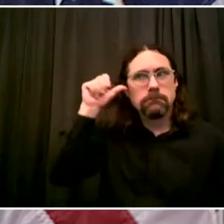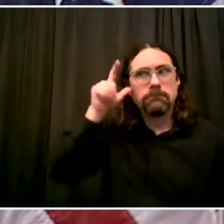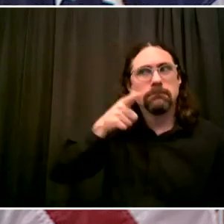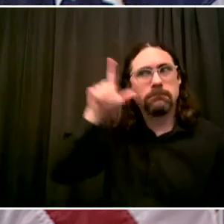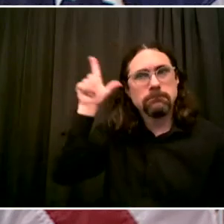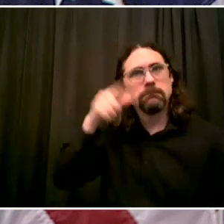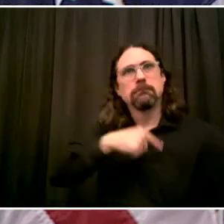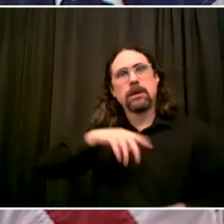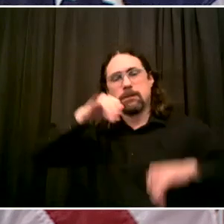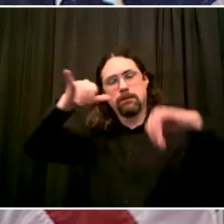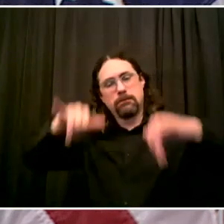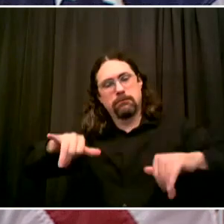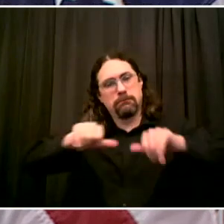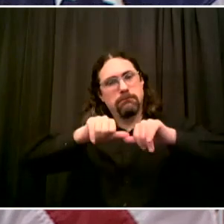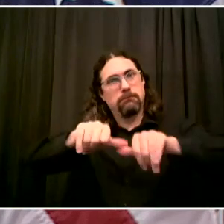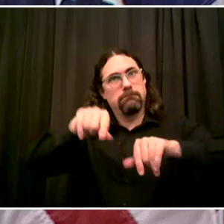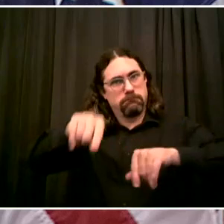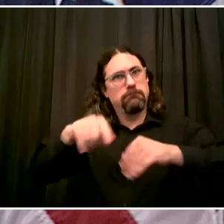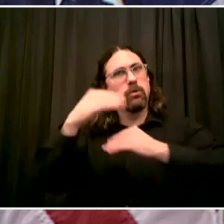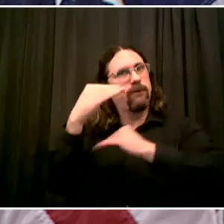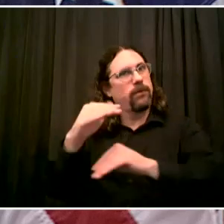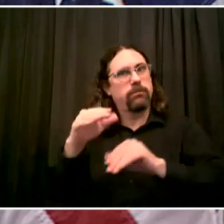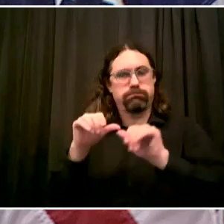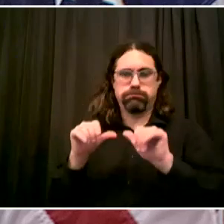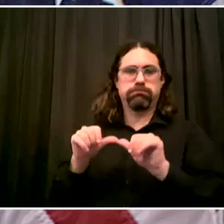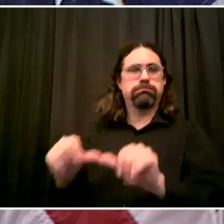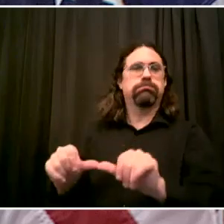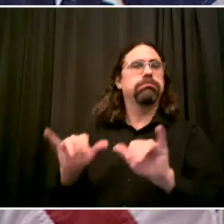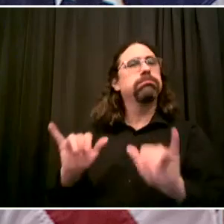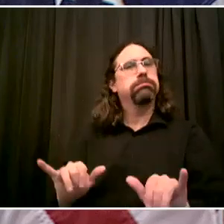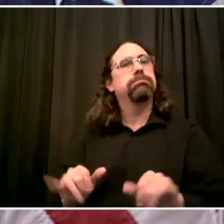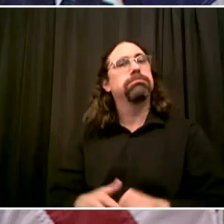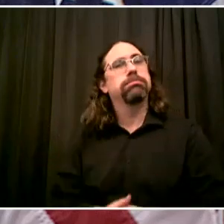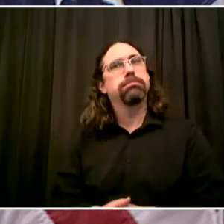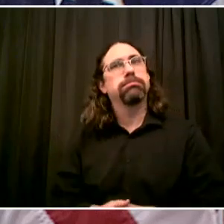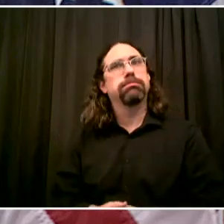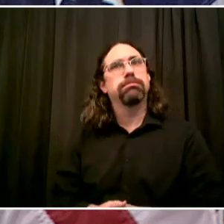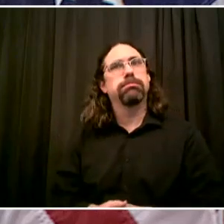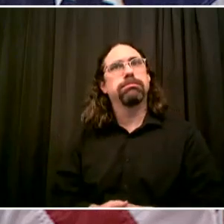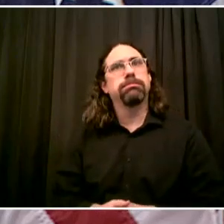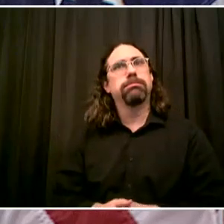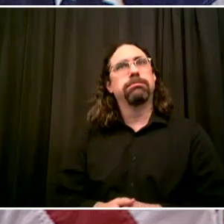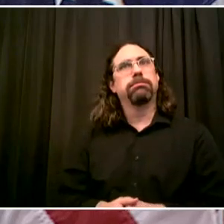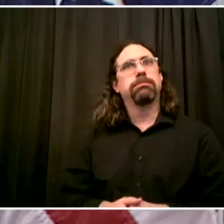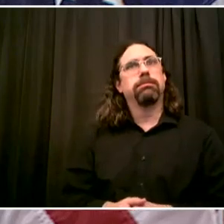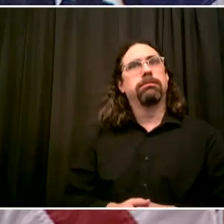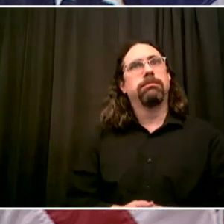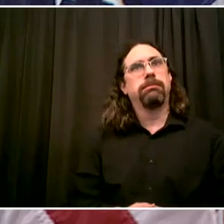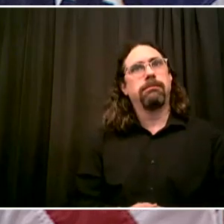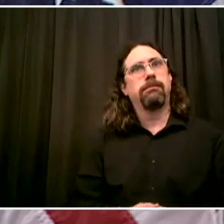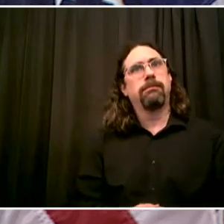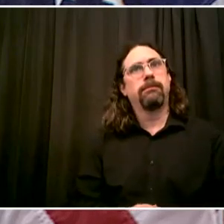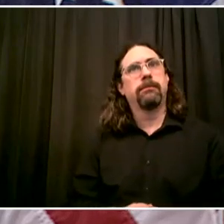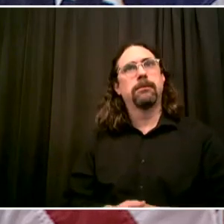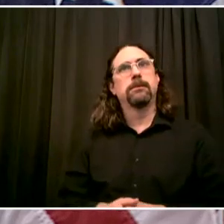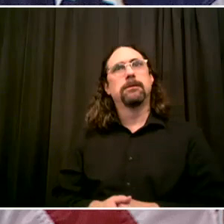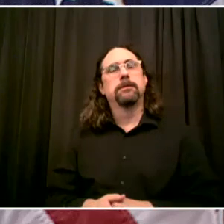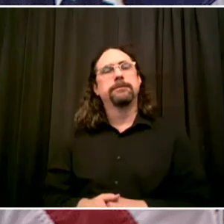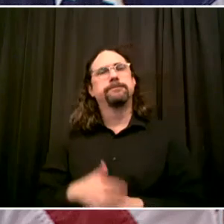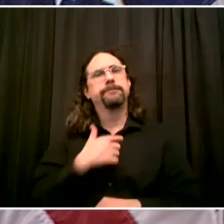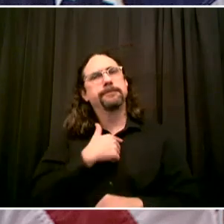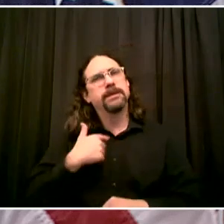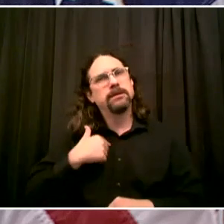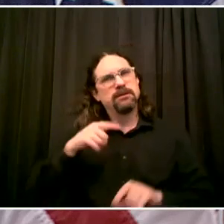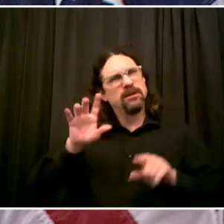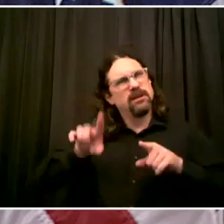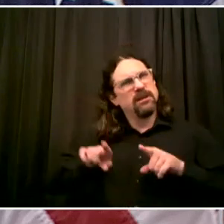evaluating each approach to see if there's any revisions need to be made, but my plan right now is to keep it going. Friday night,